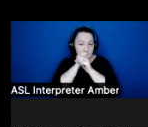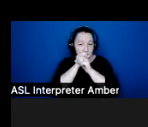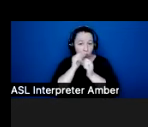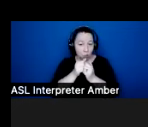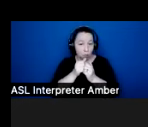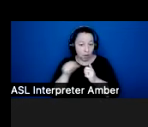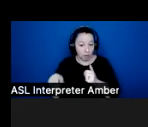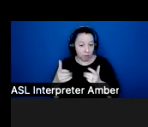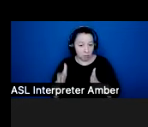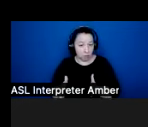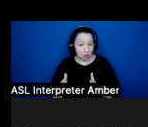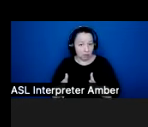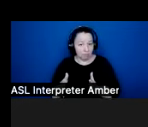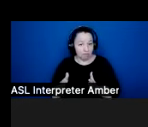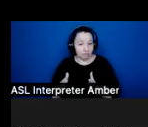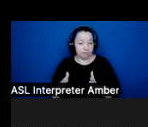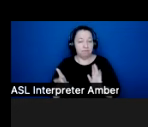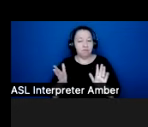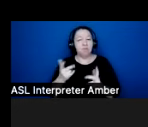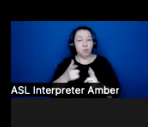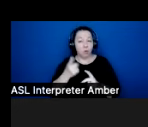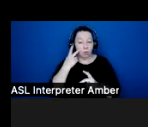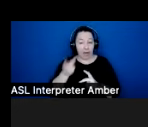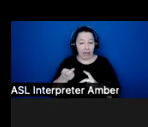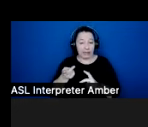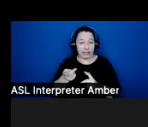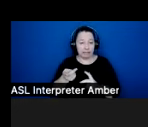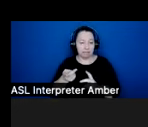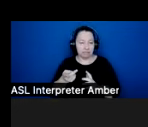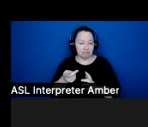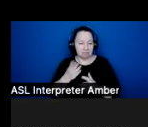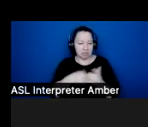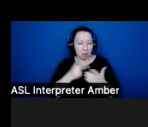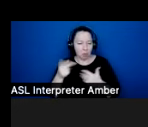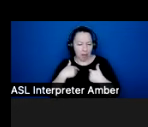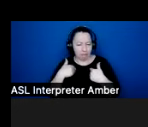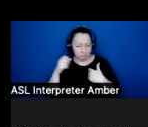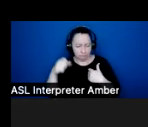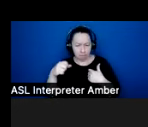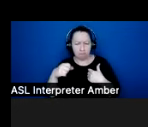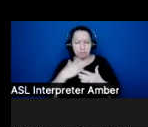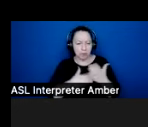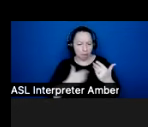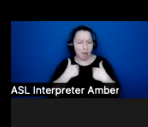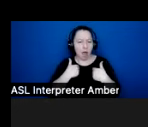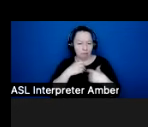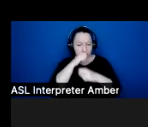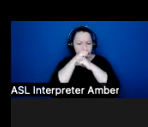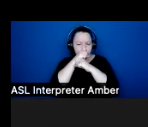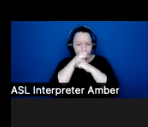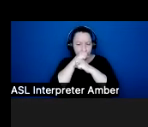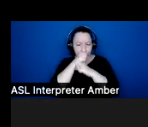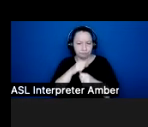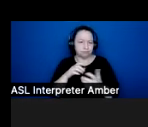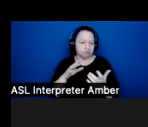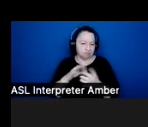Okay, so what I see is some programs do have confidentiality statements that they go over with their clients when they